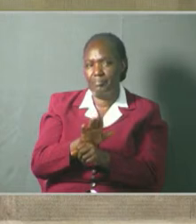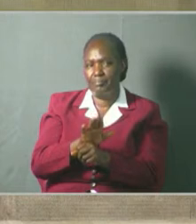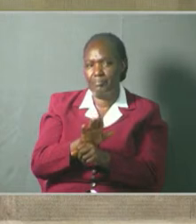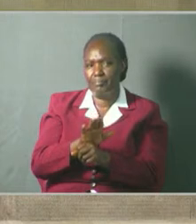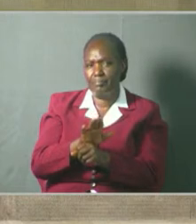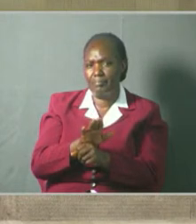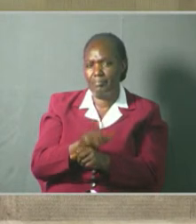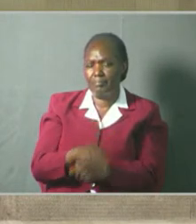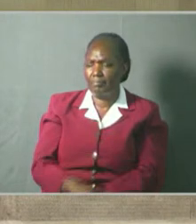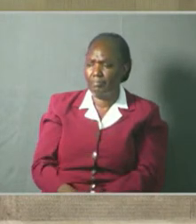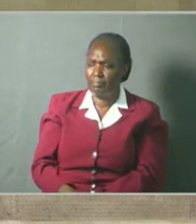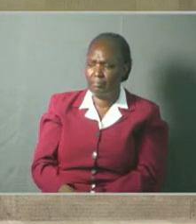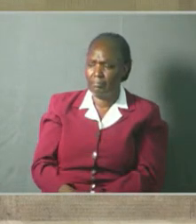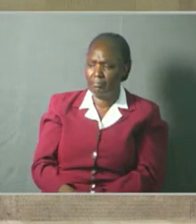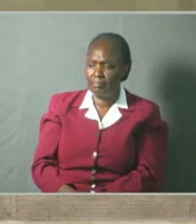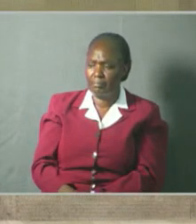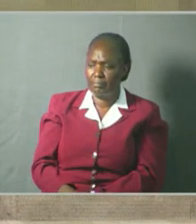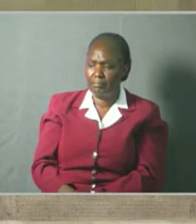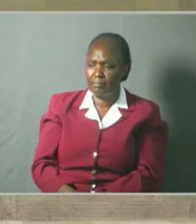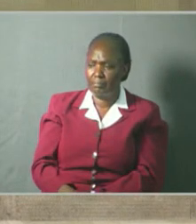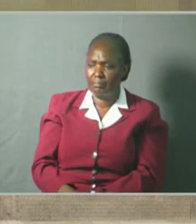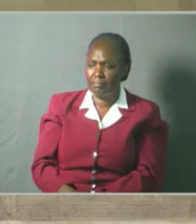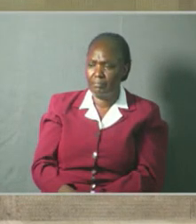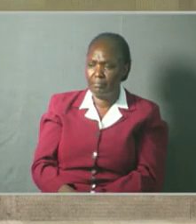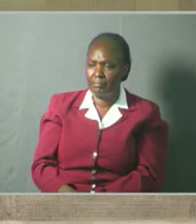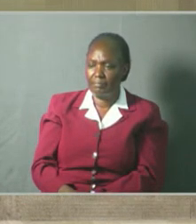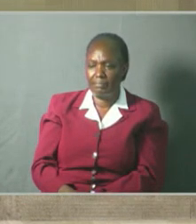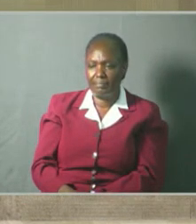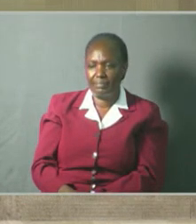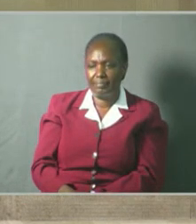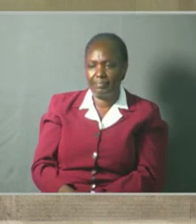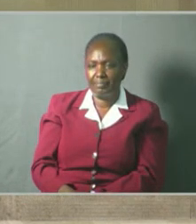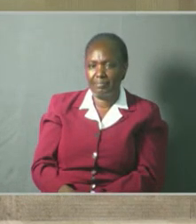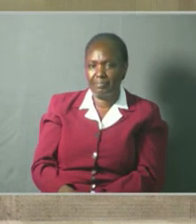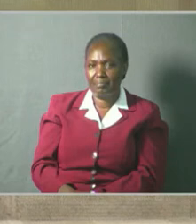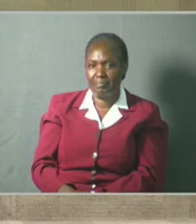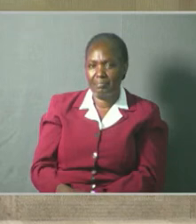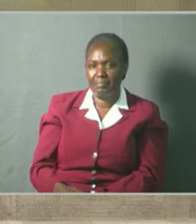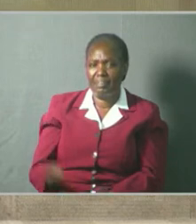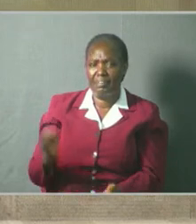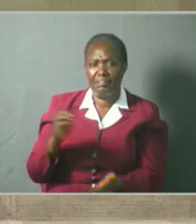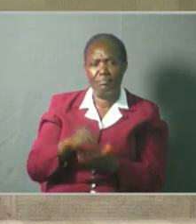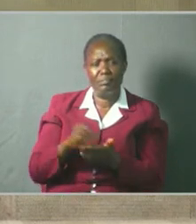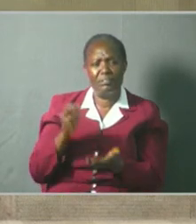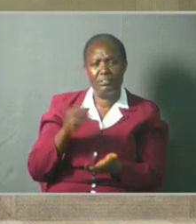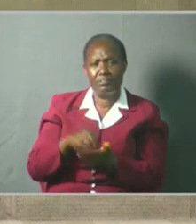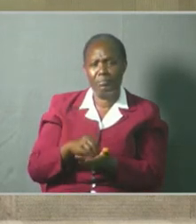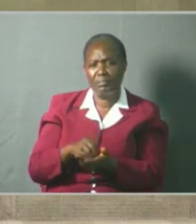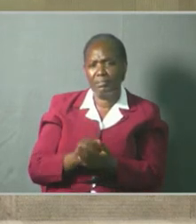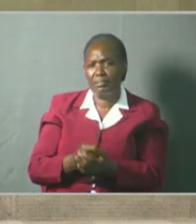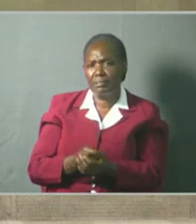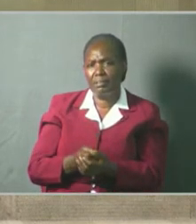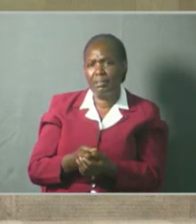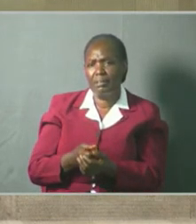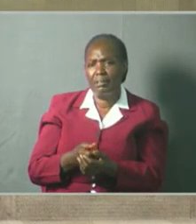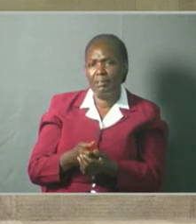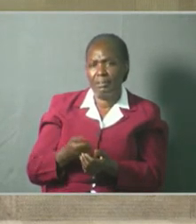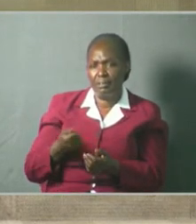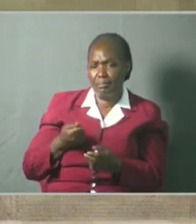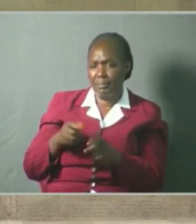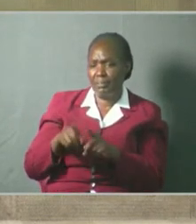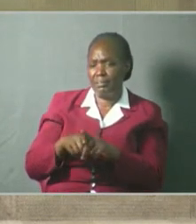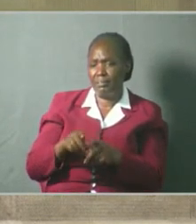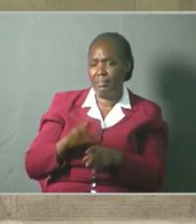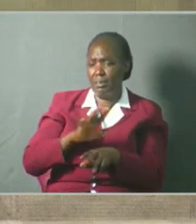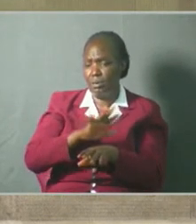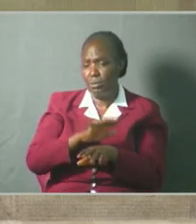was no idea was not breathing. My sister was calling. My mom was, I don't know,